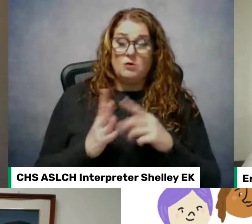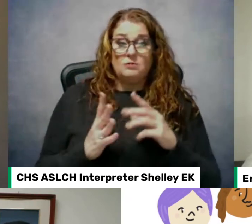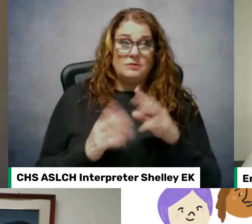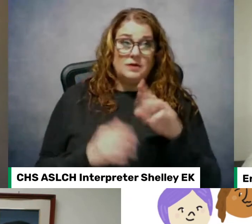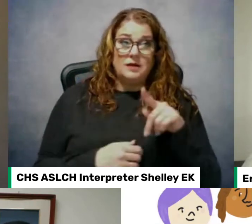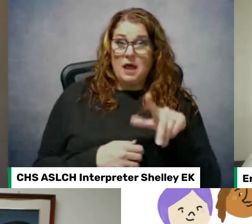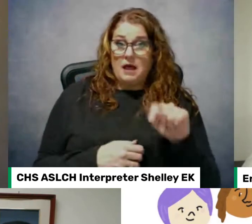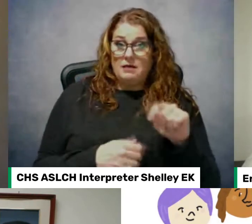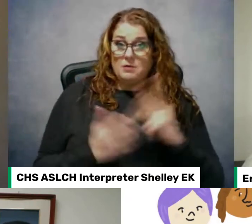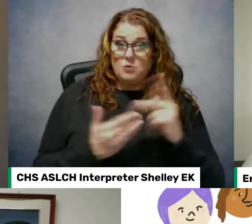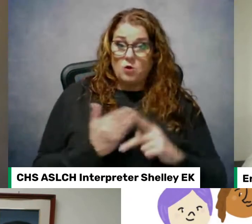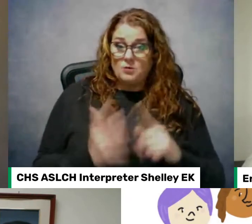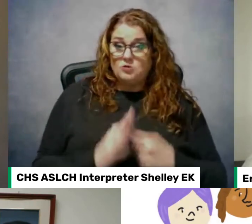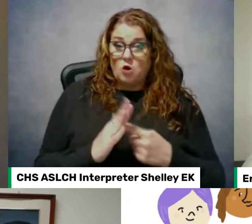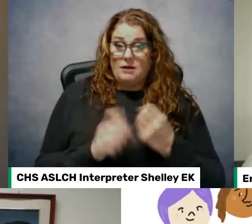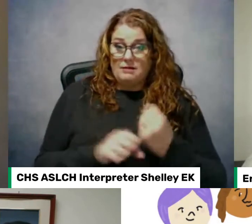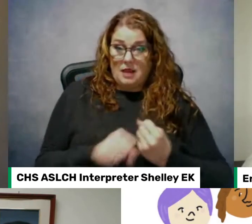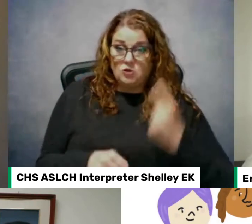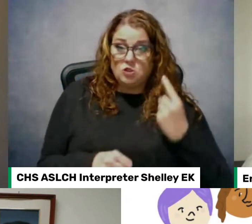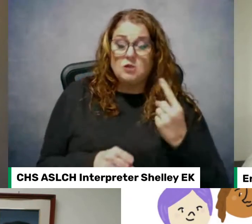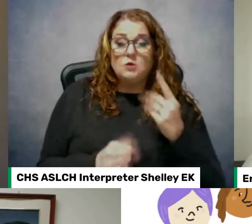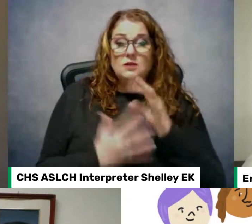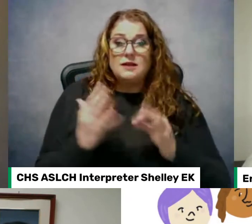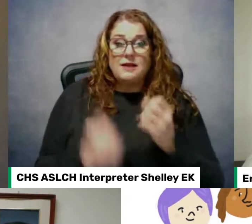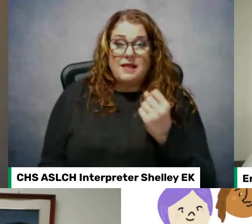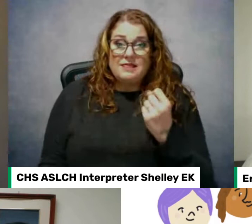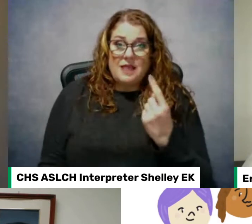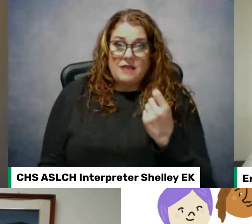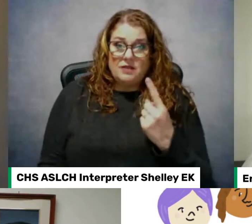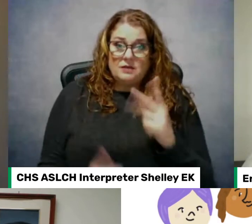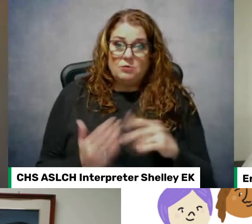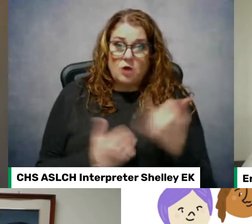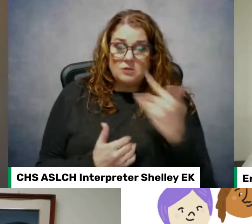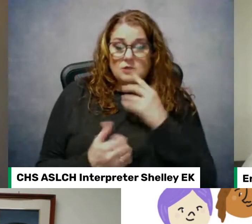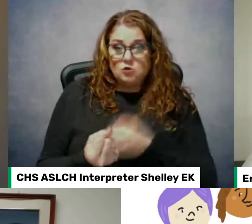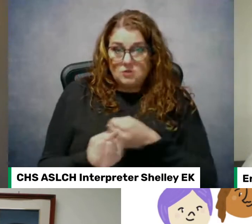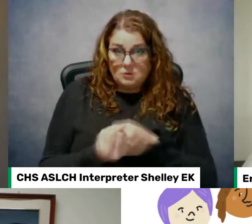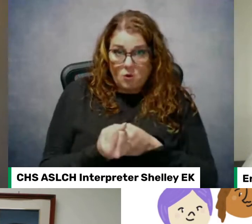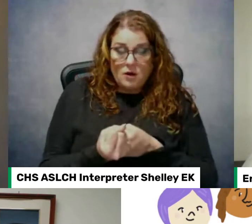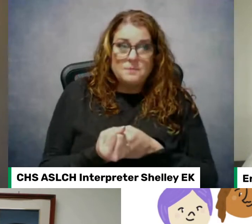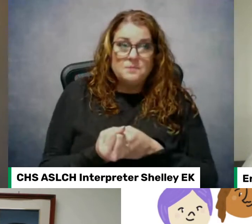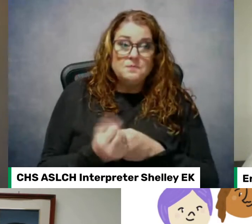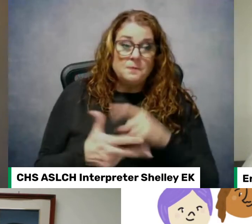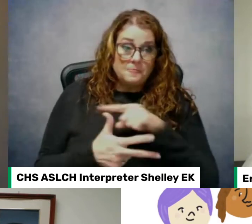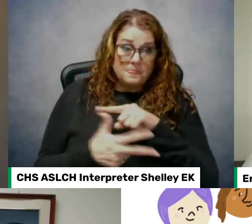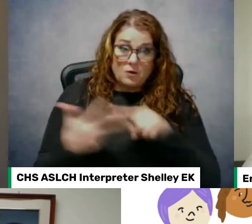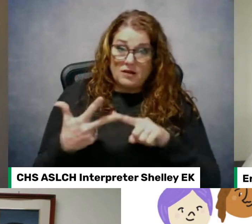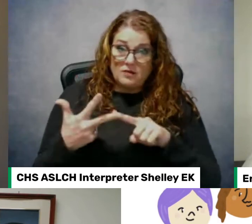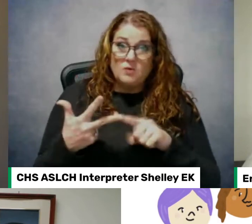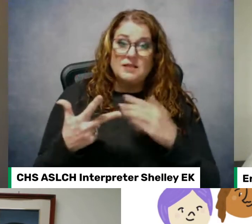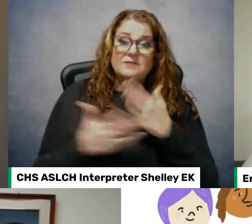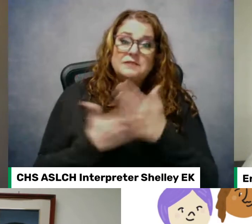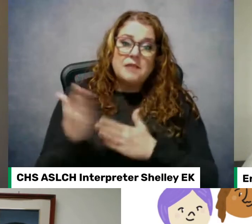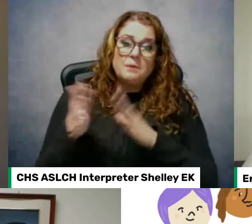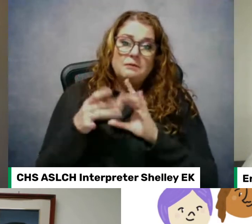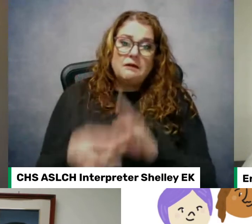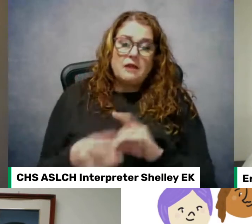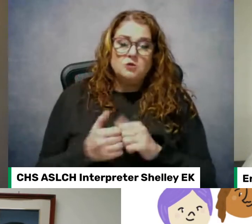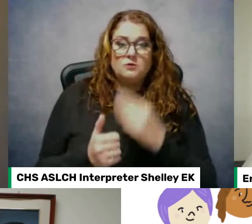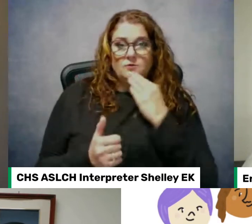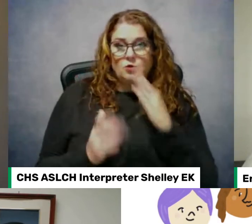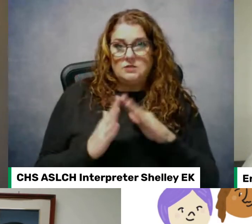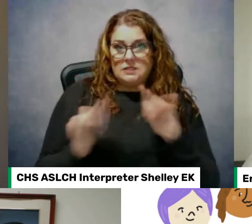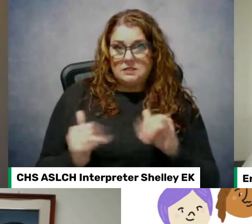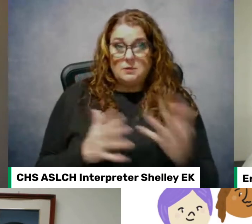we launched last year, we selected 11 projects to support, 3 of which have some connection to the food system.